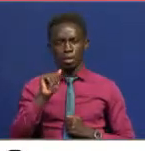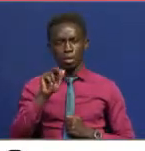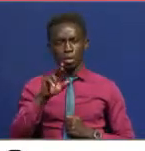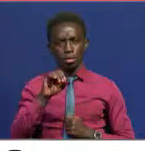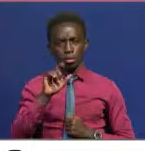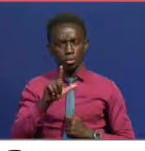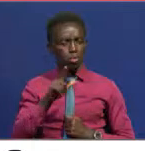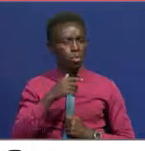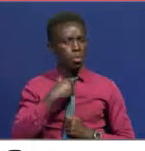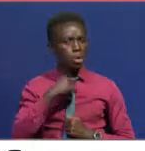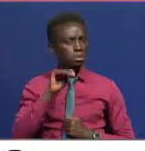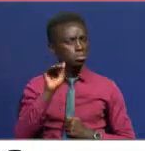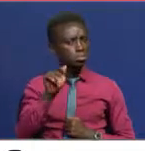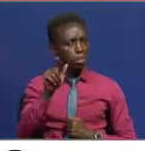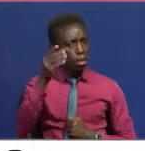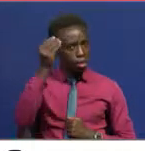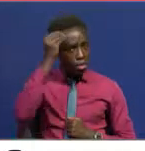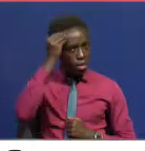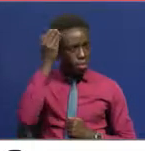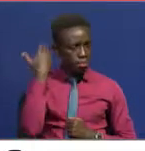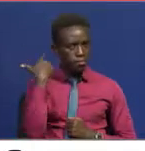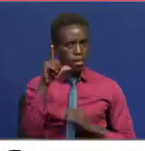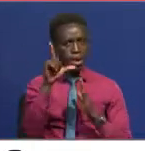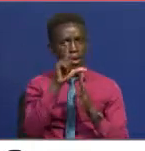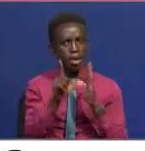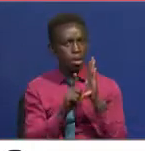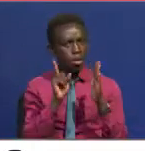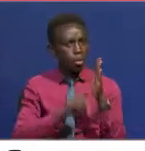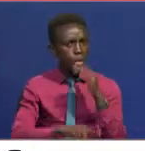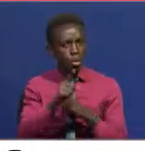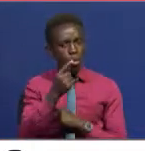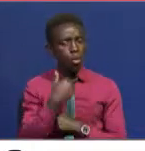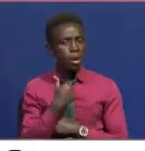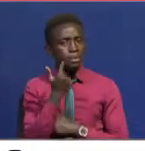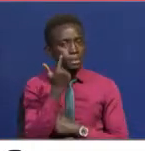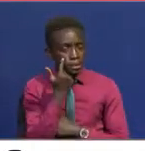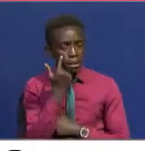the lessons that you've learned and that you would want to see the national team